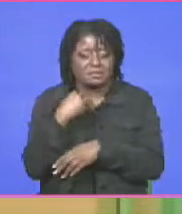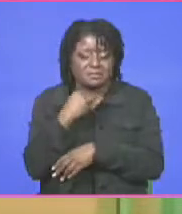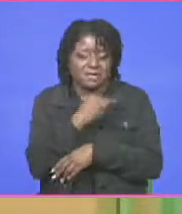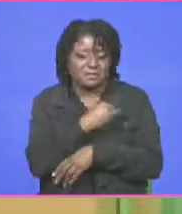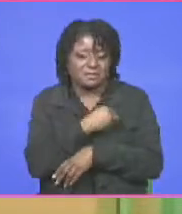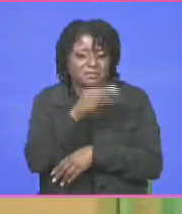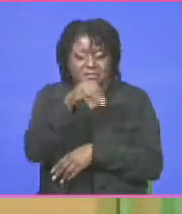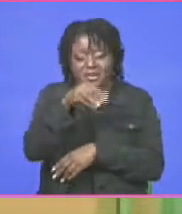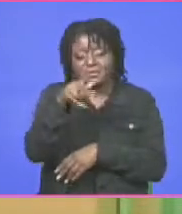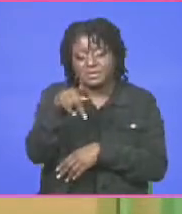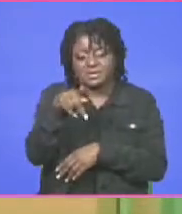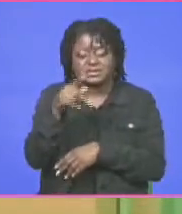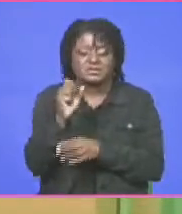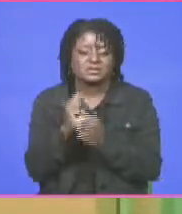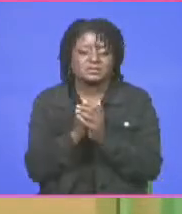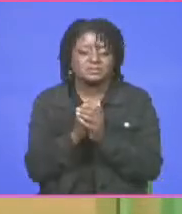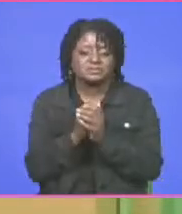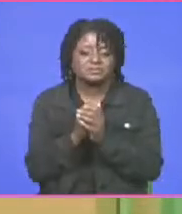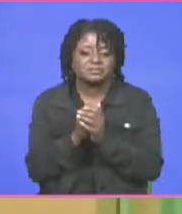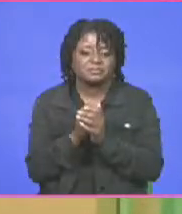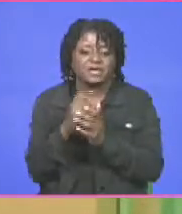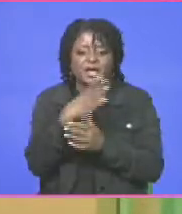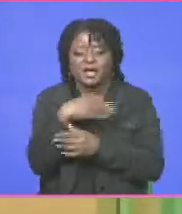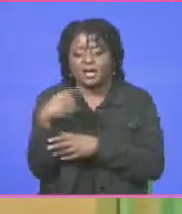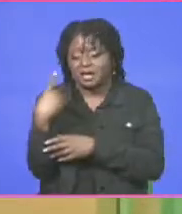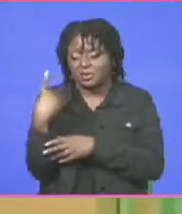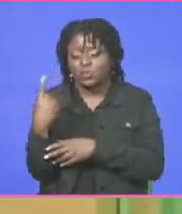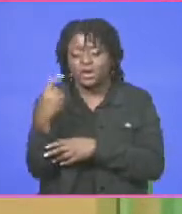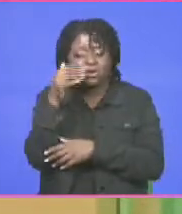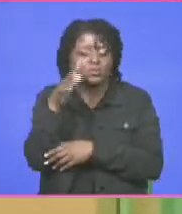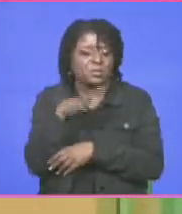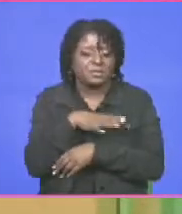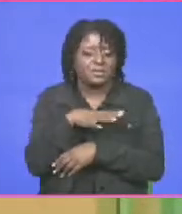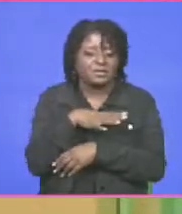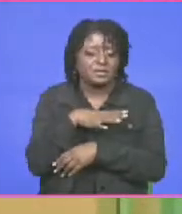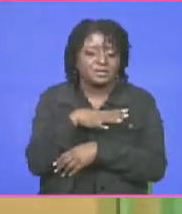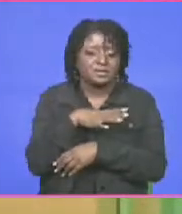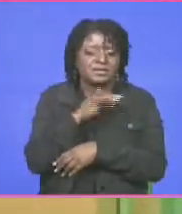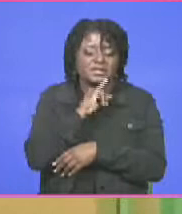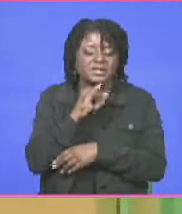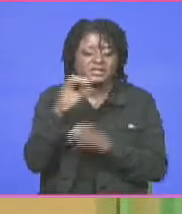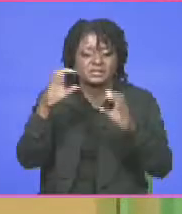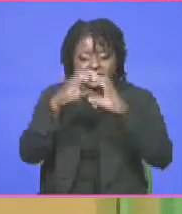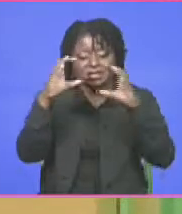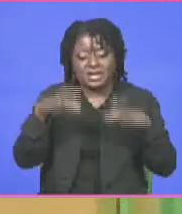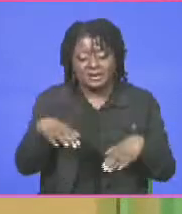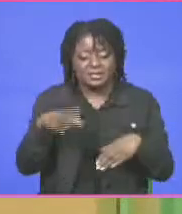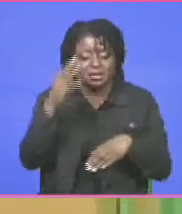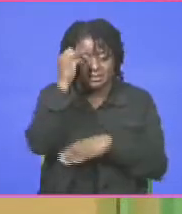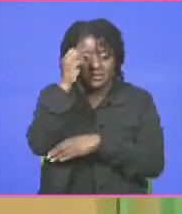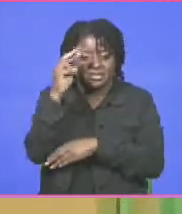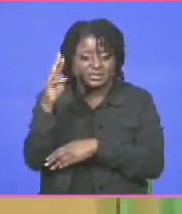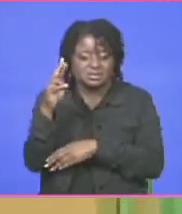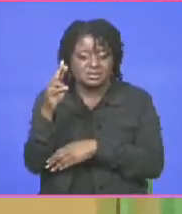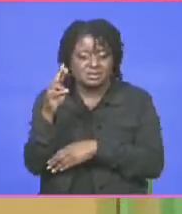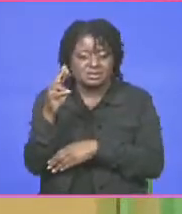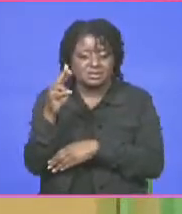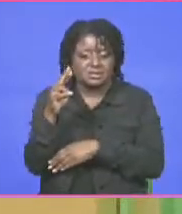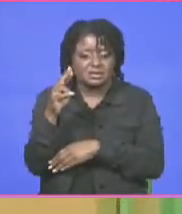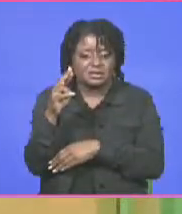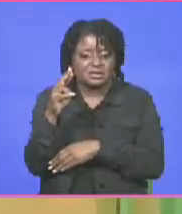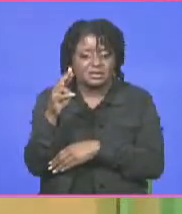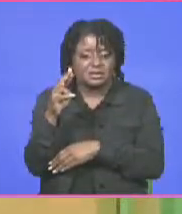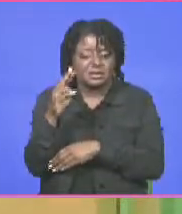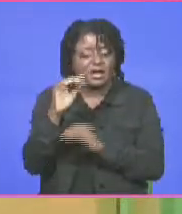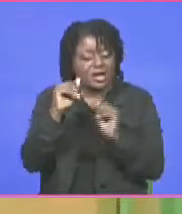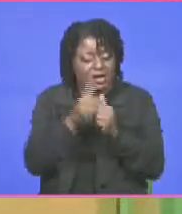of Parliament. And one woman is a cabinet minister. How far